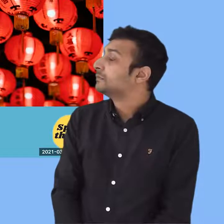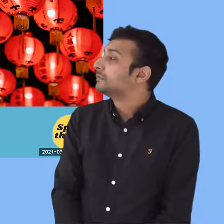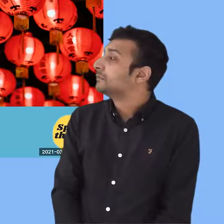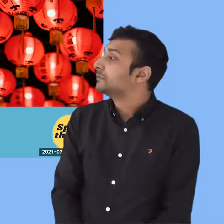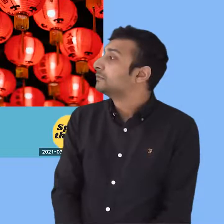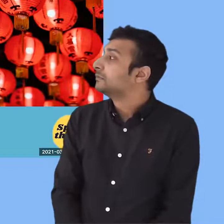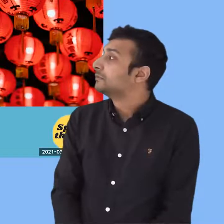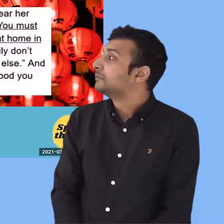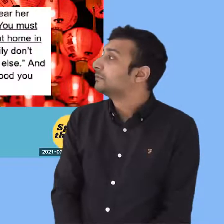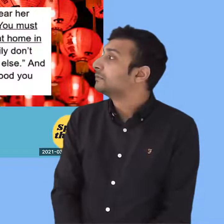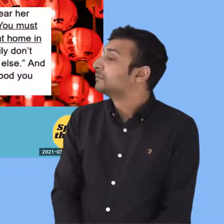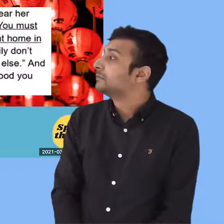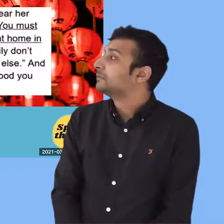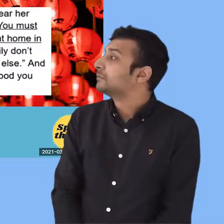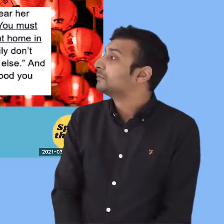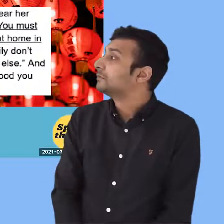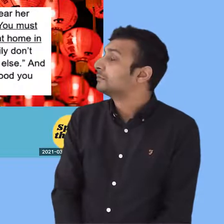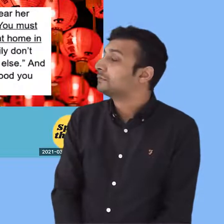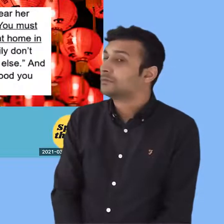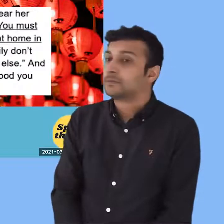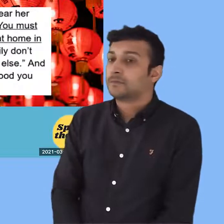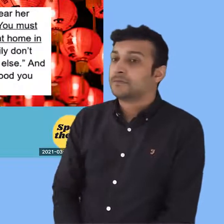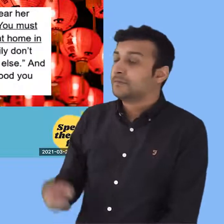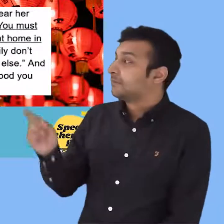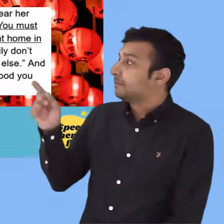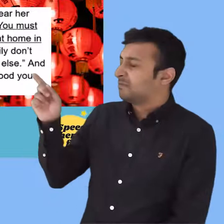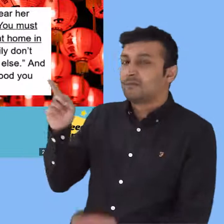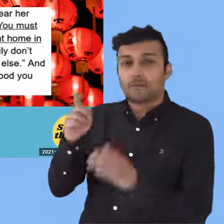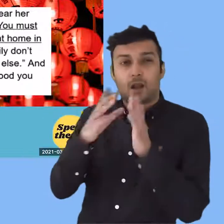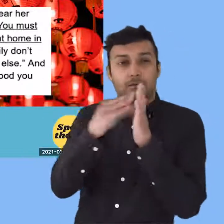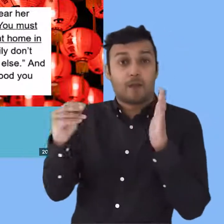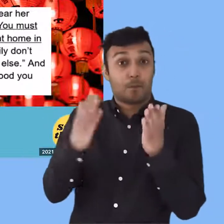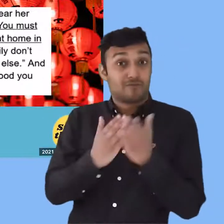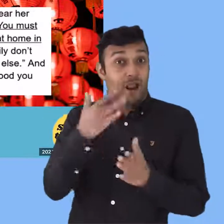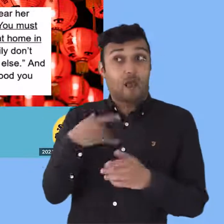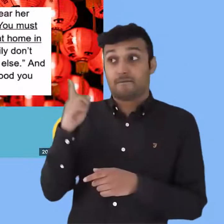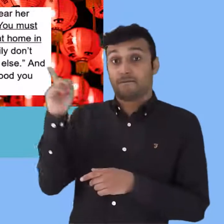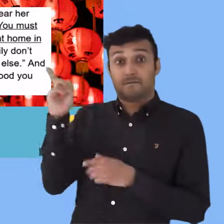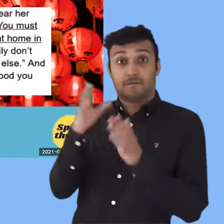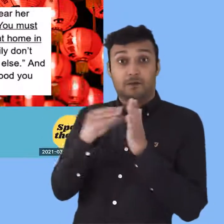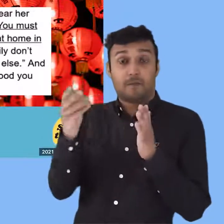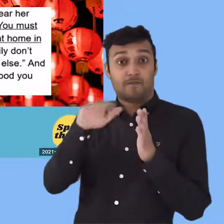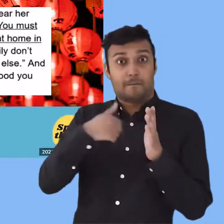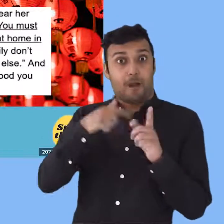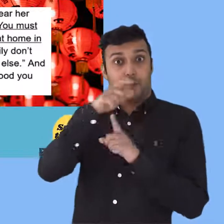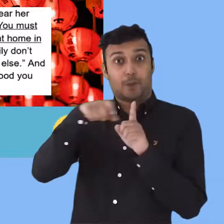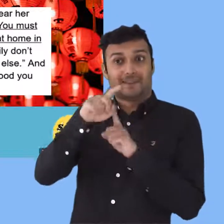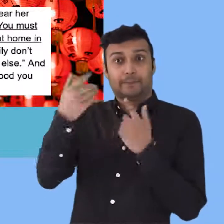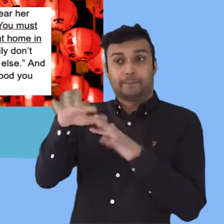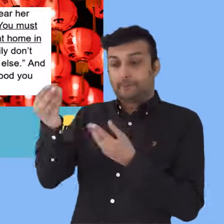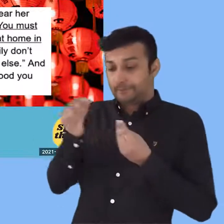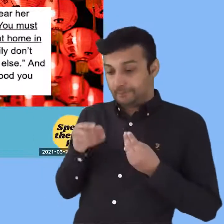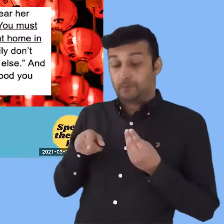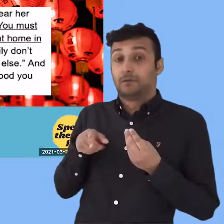Okay, so here's an example. Do you see anything wrong with this? This is a real life example that someone I know in my community shared with